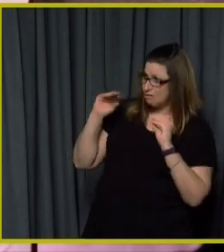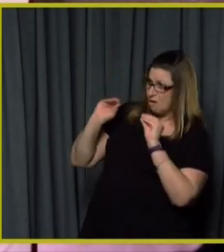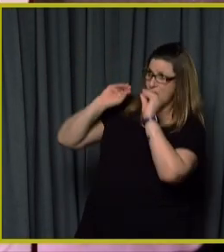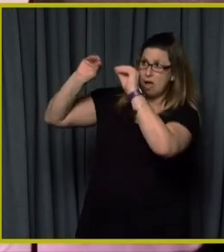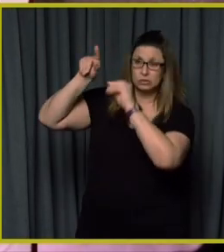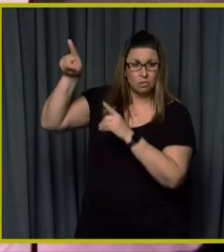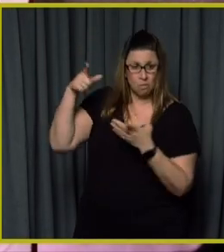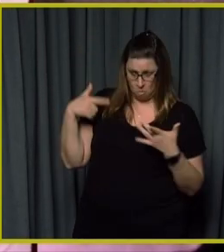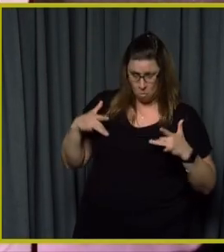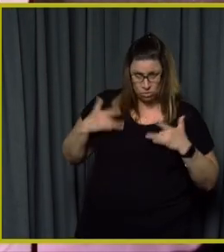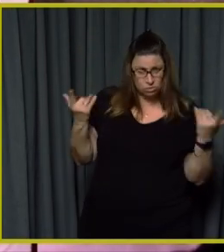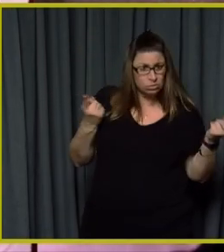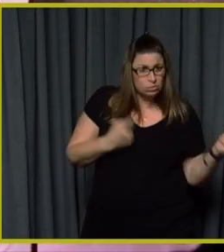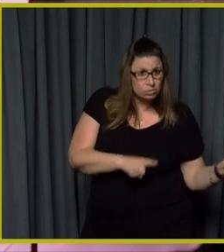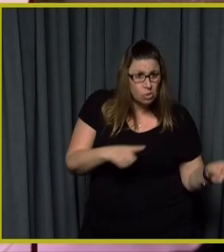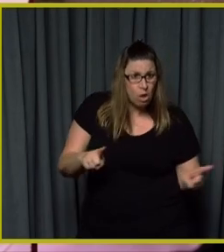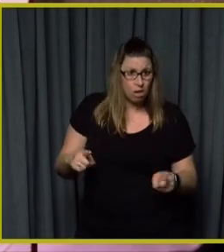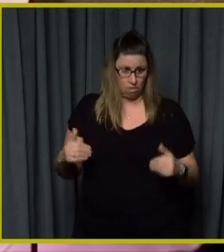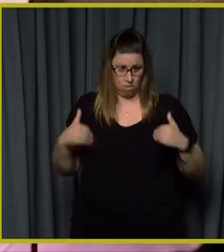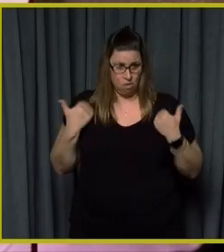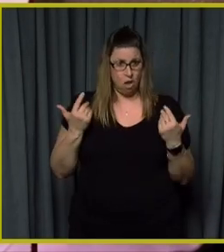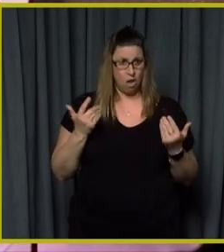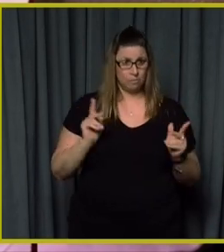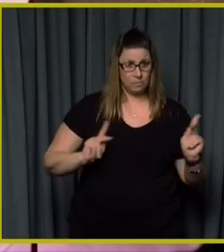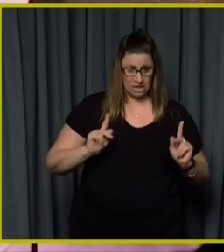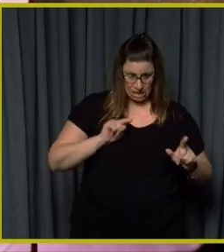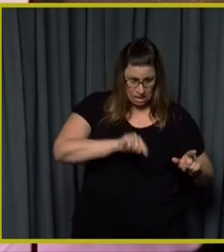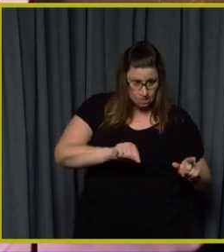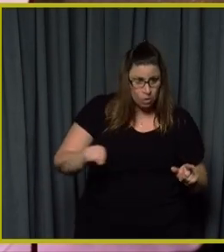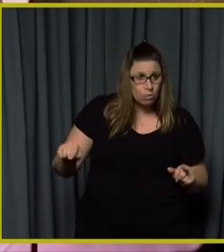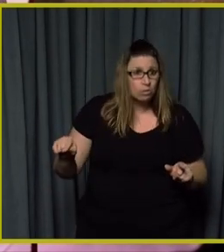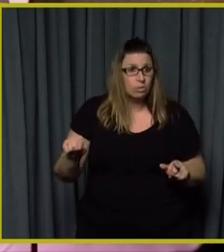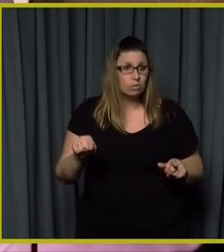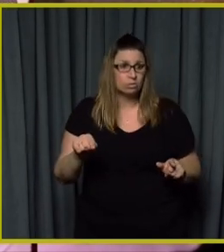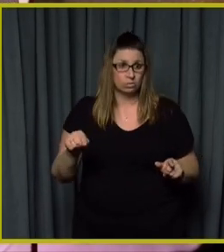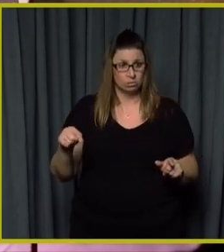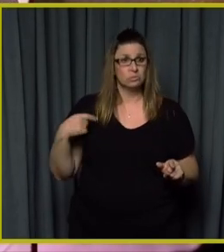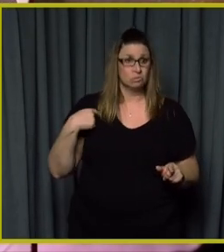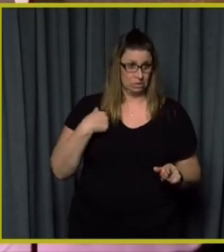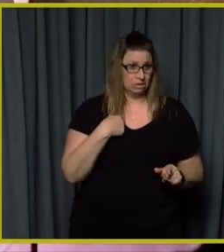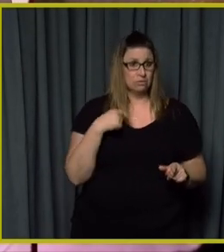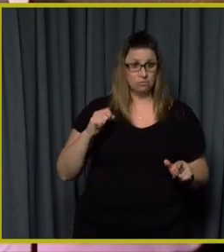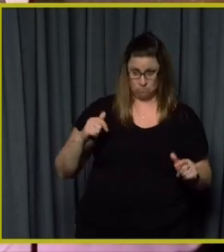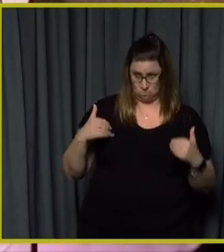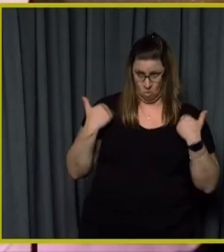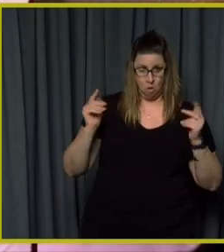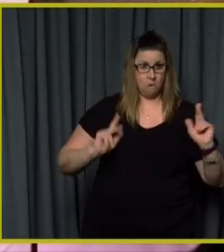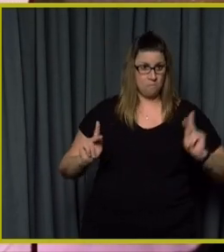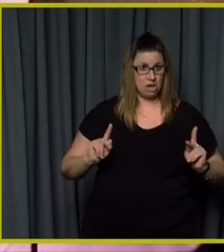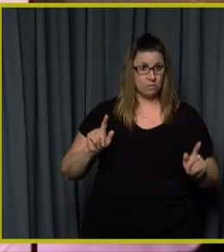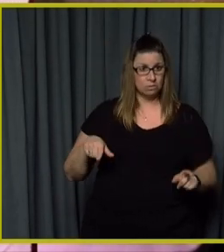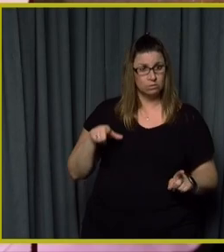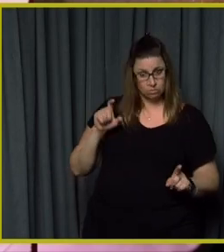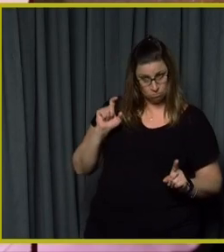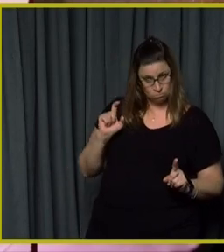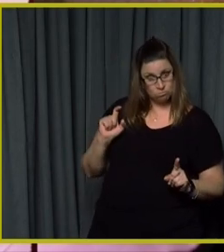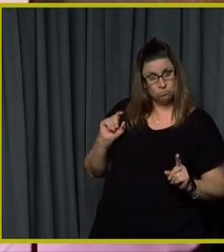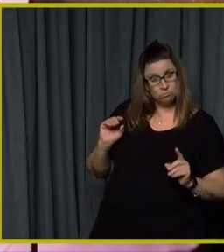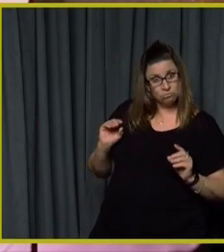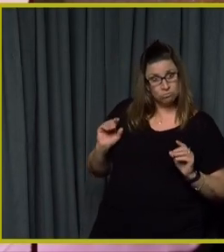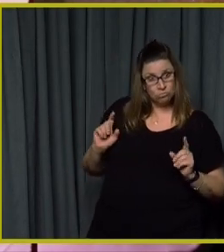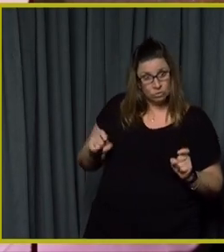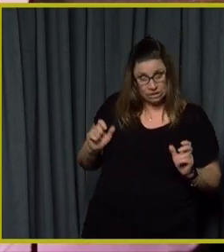know what they're doing, that us young people and us as the people are going to rise above, and that